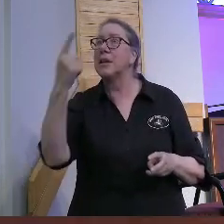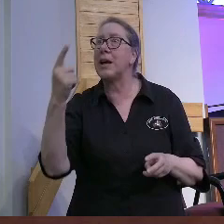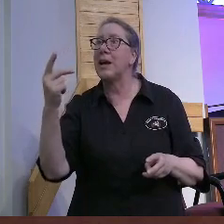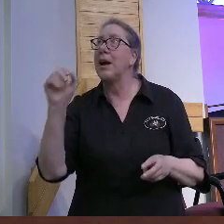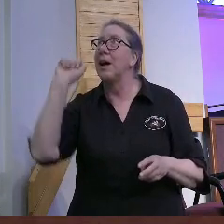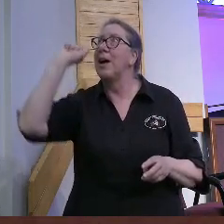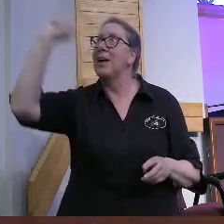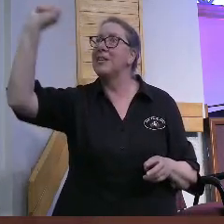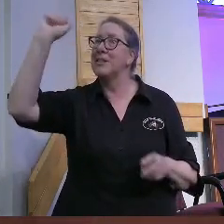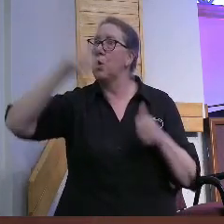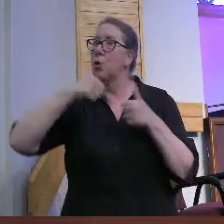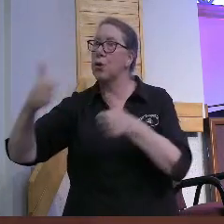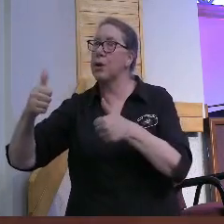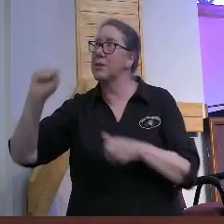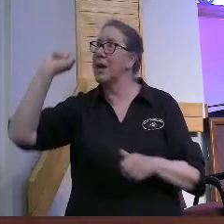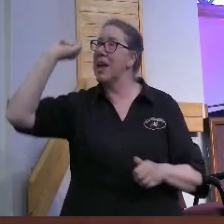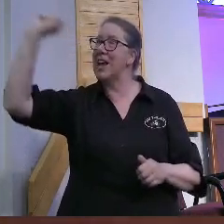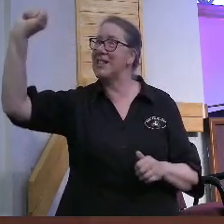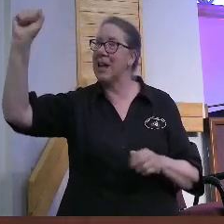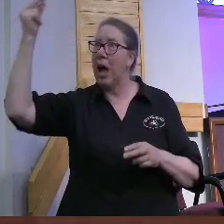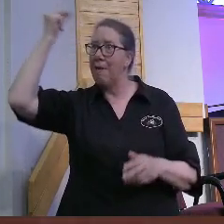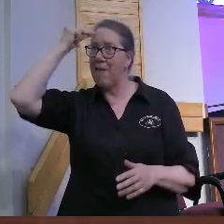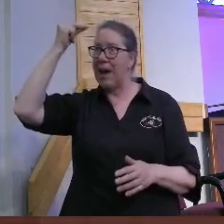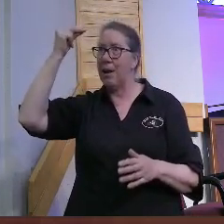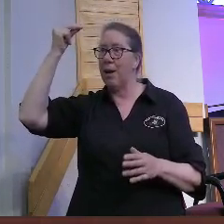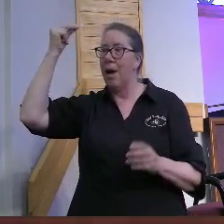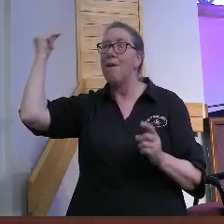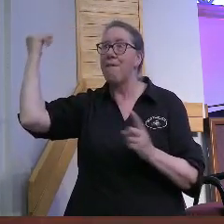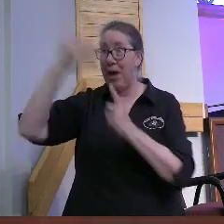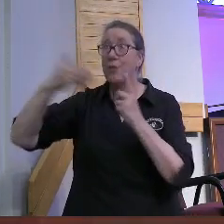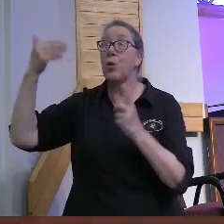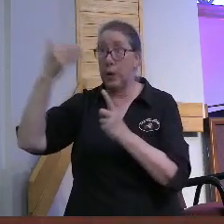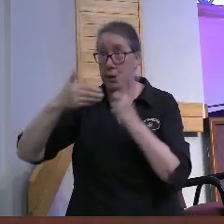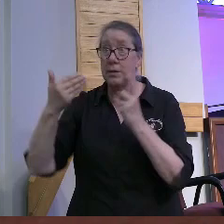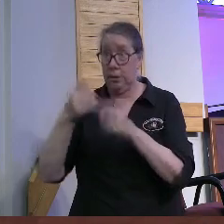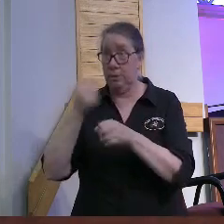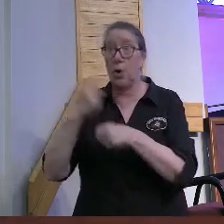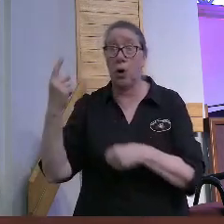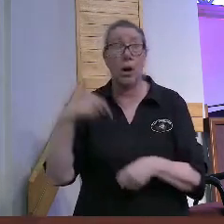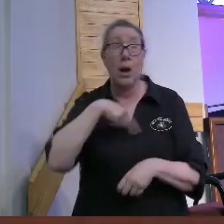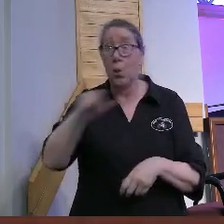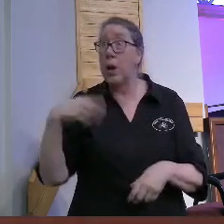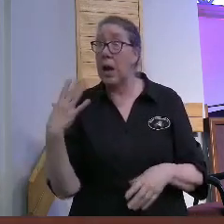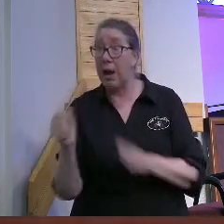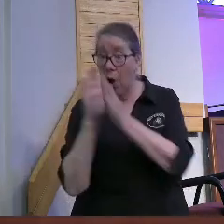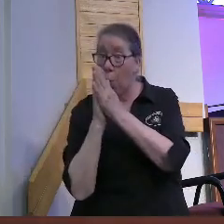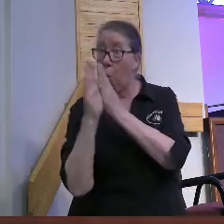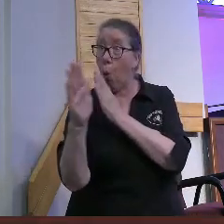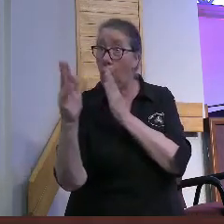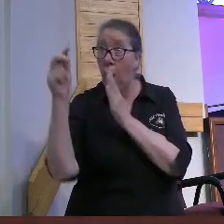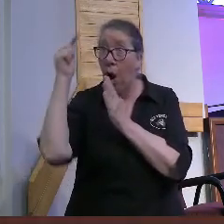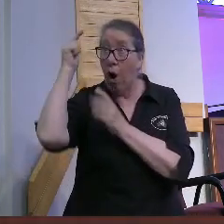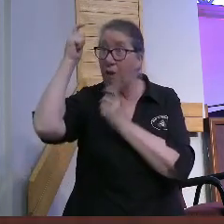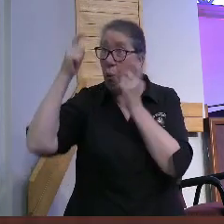and the goodness of God. And some of us, we are like that cow. We got a wall of worry. We got a wall of anxiety